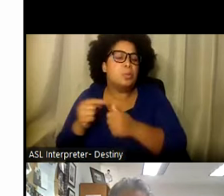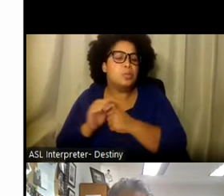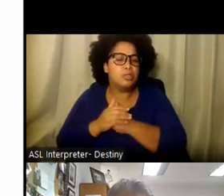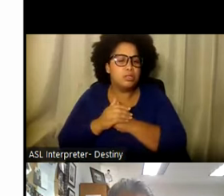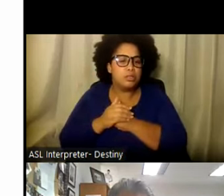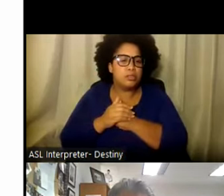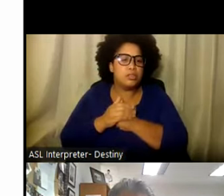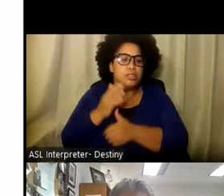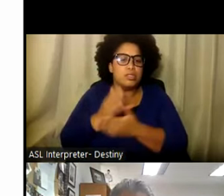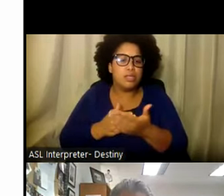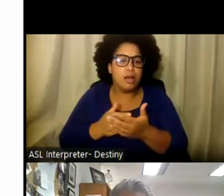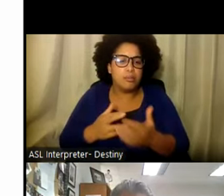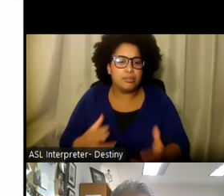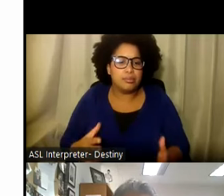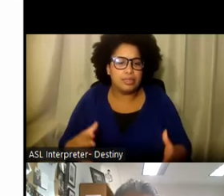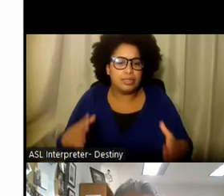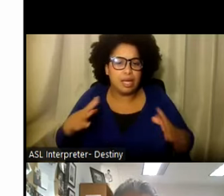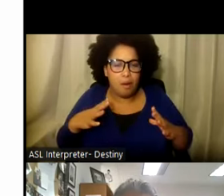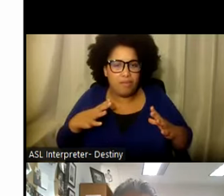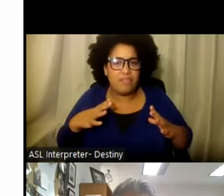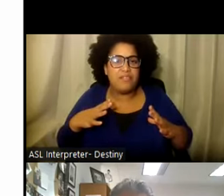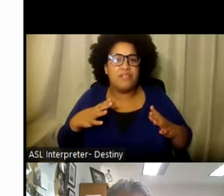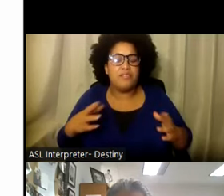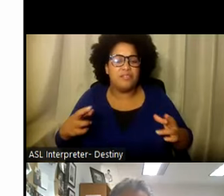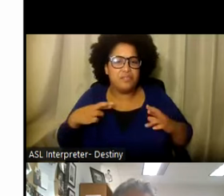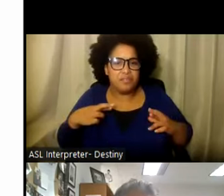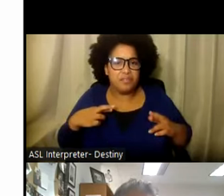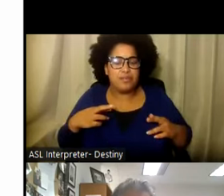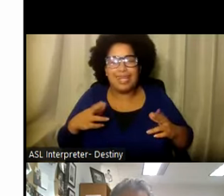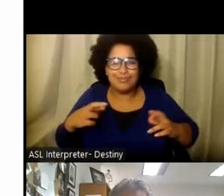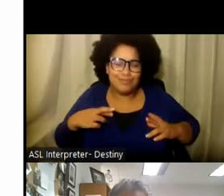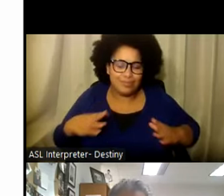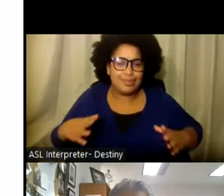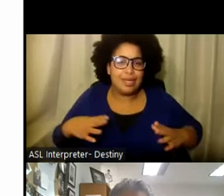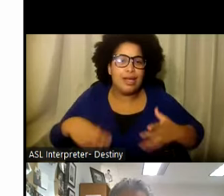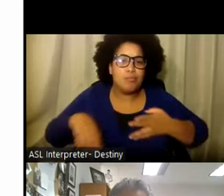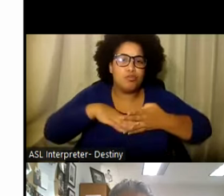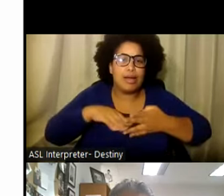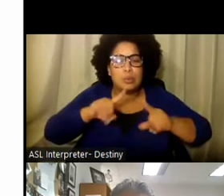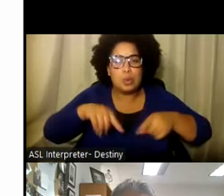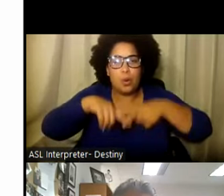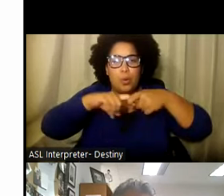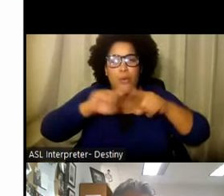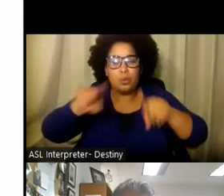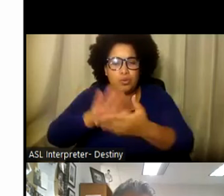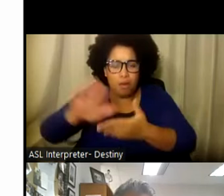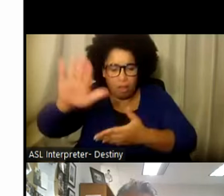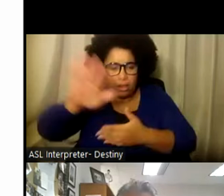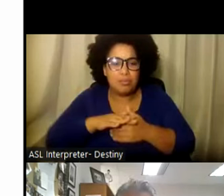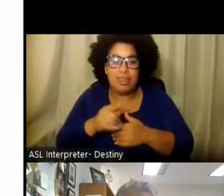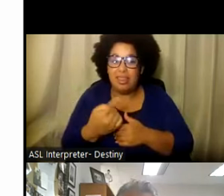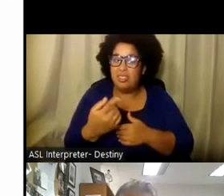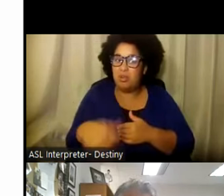some time off to go to college or paid time off sometimes or different things, but this is the largest